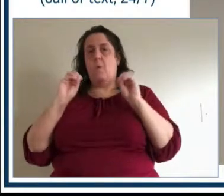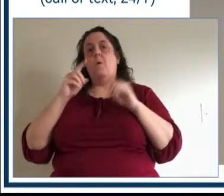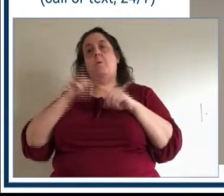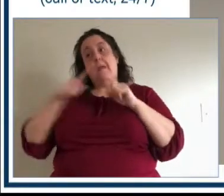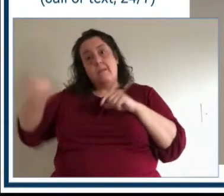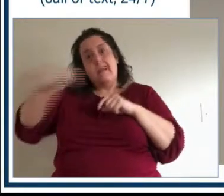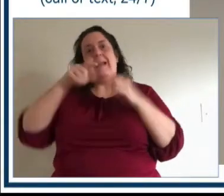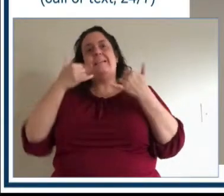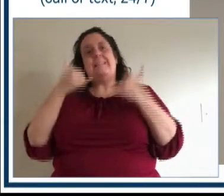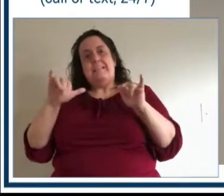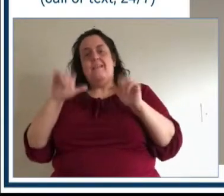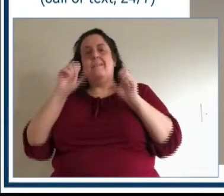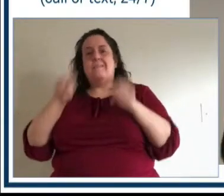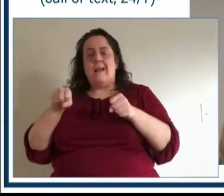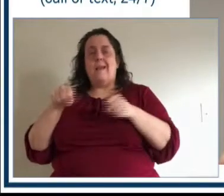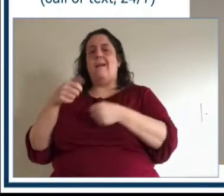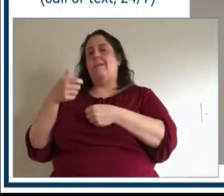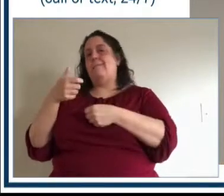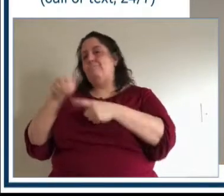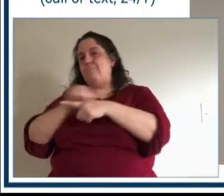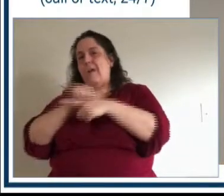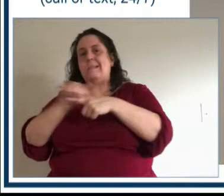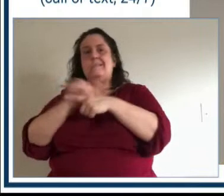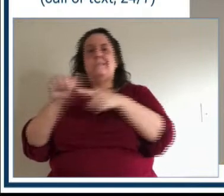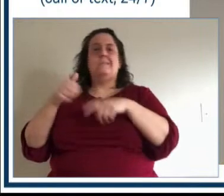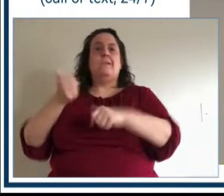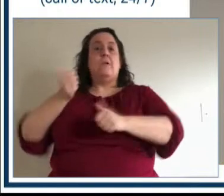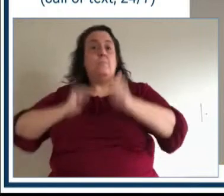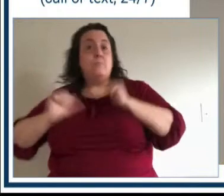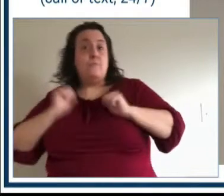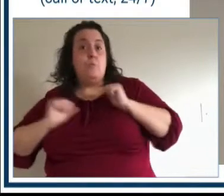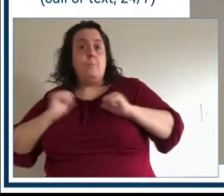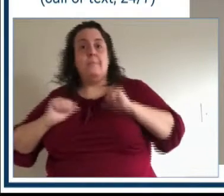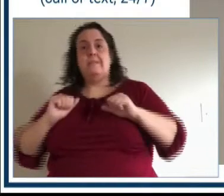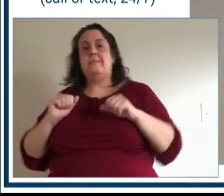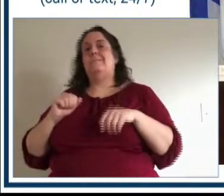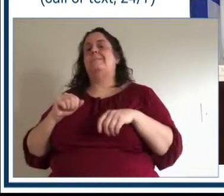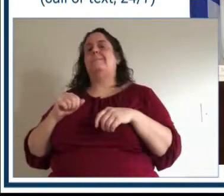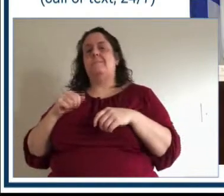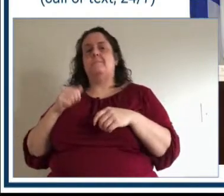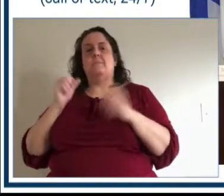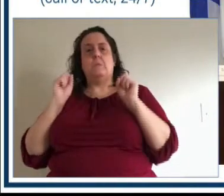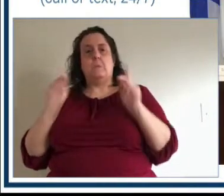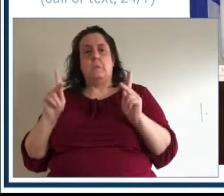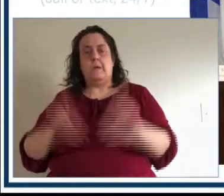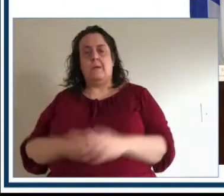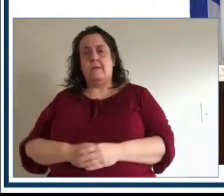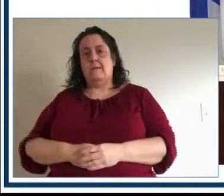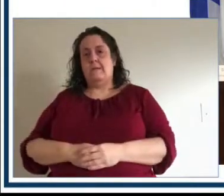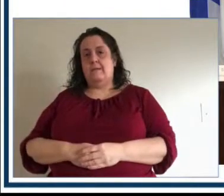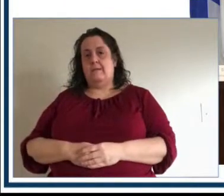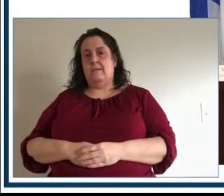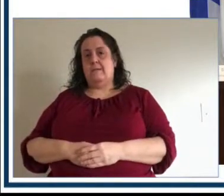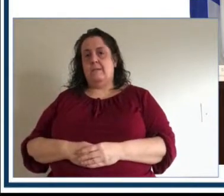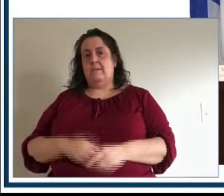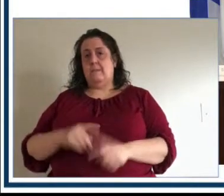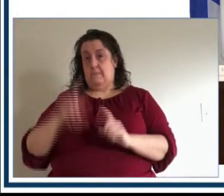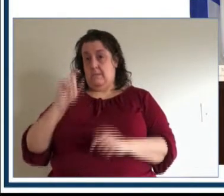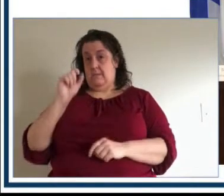individual theater performances or dance performances. Those are all okay. But the Mooseheads travel to Cape Breton and